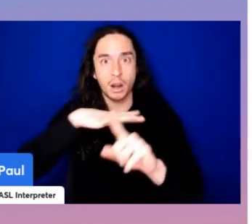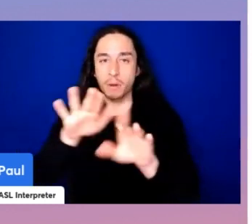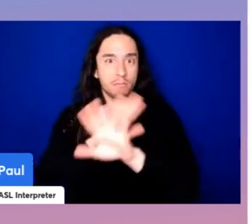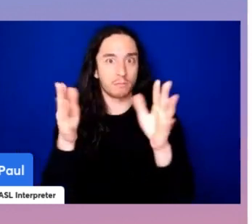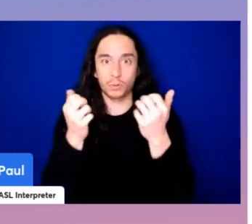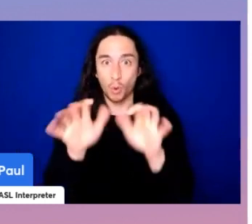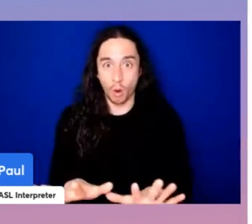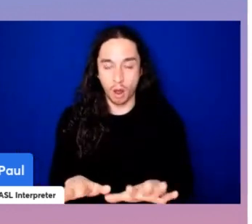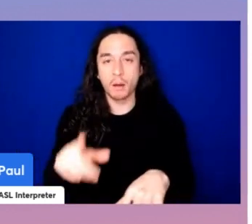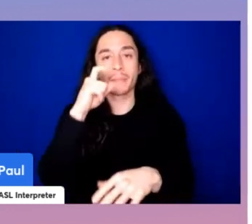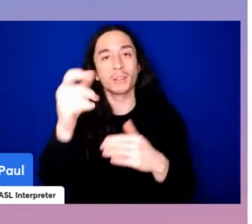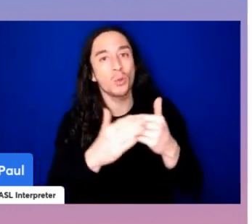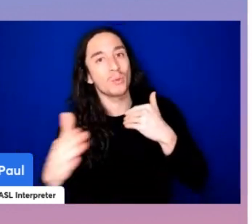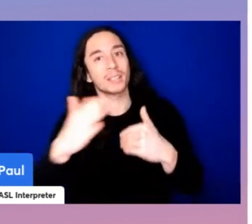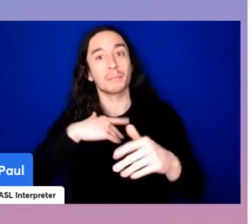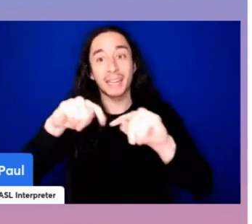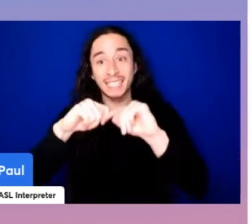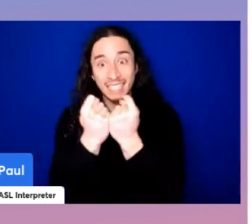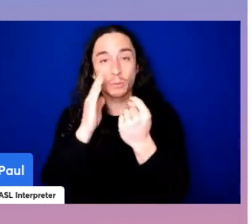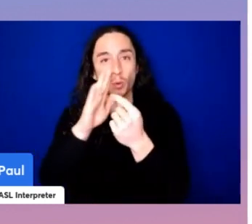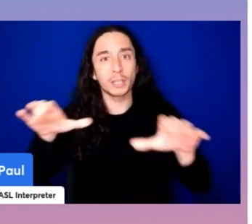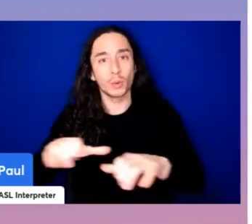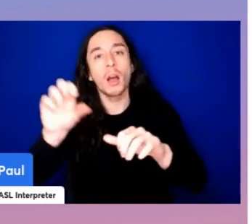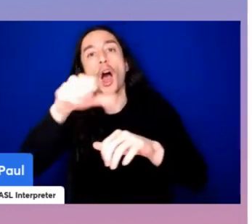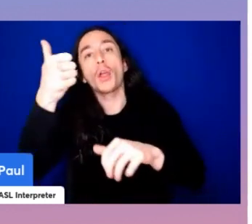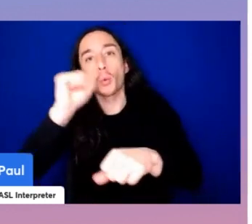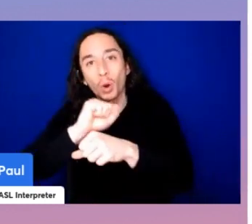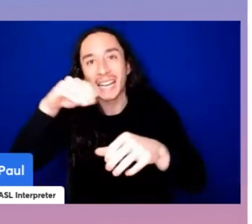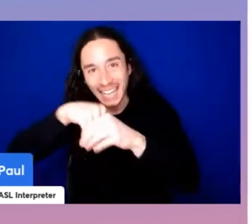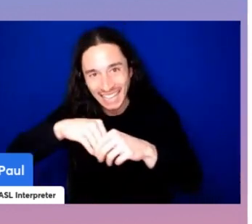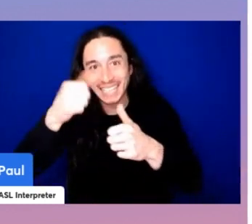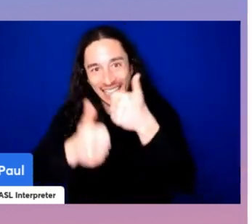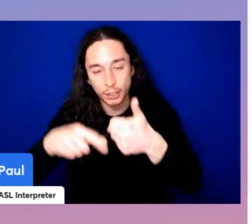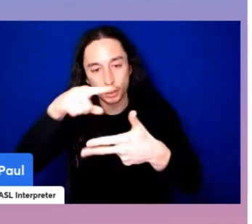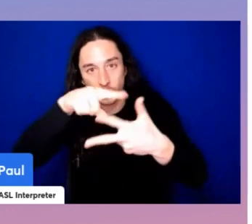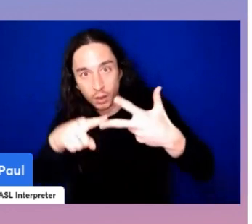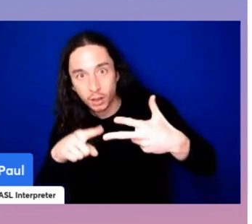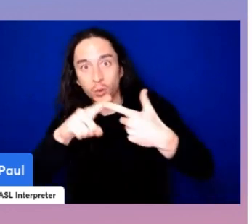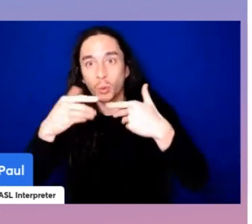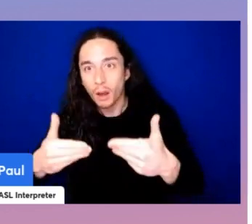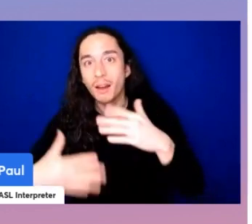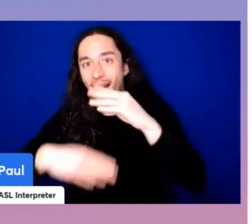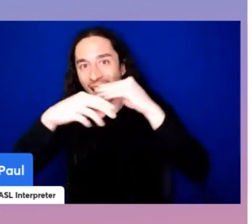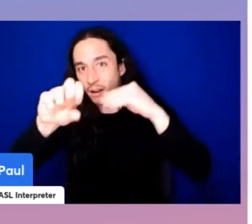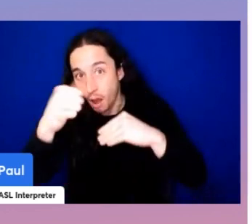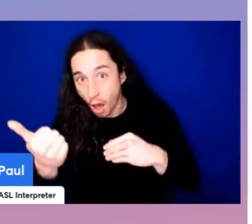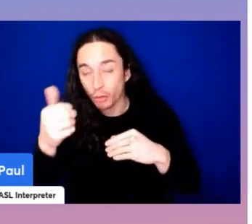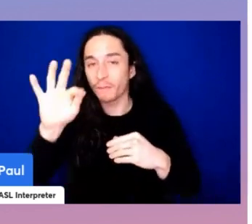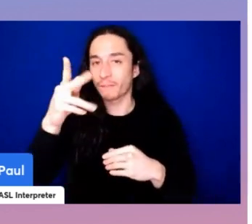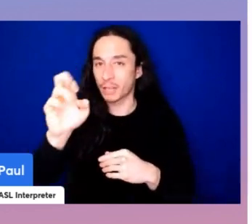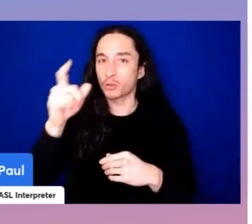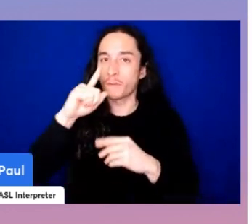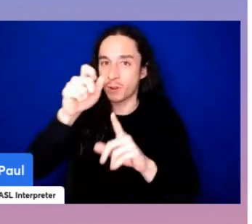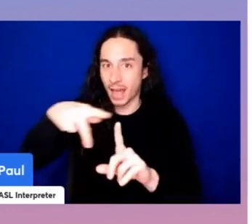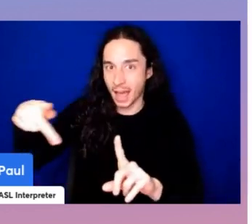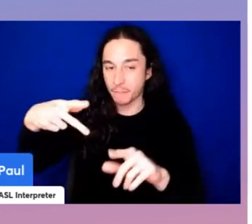team is doing other work in these environments to add features to the application. So I need to check